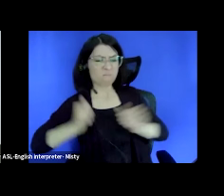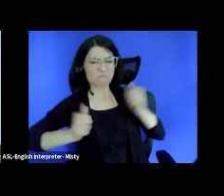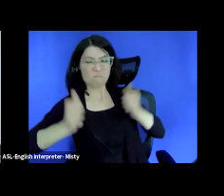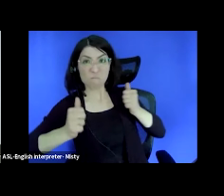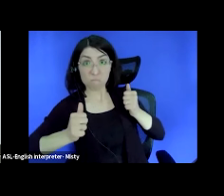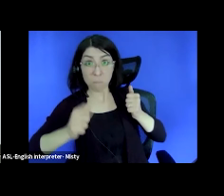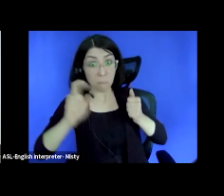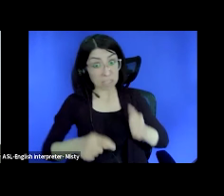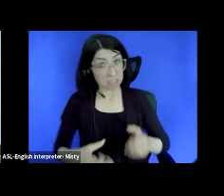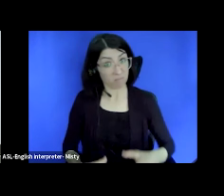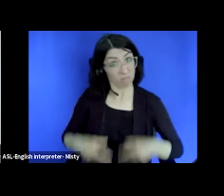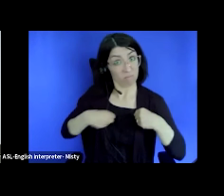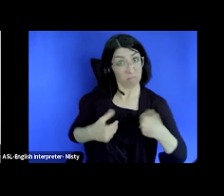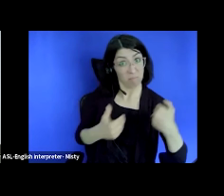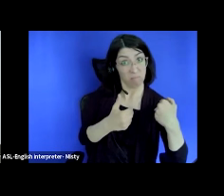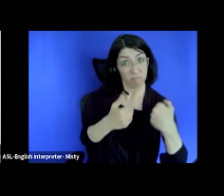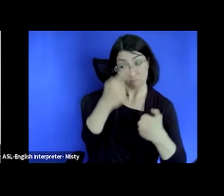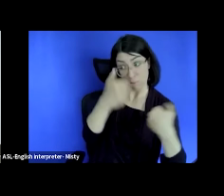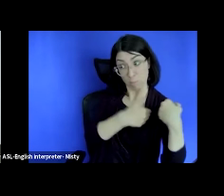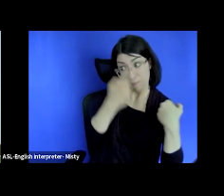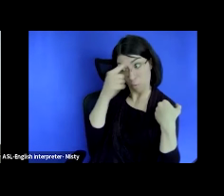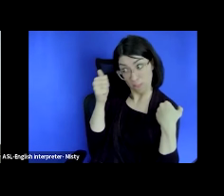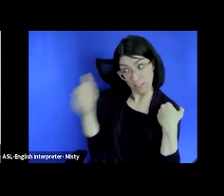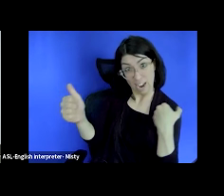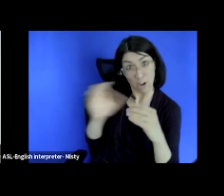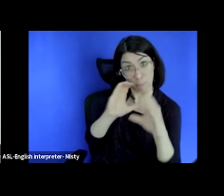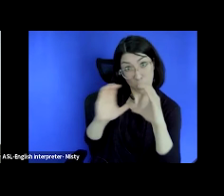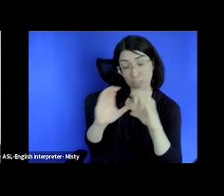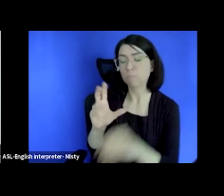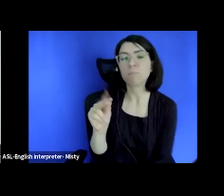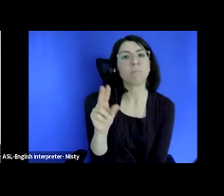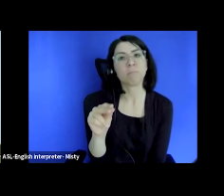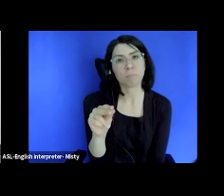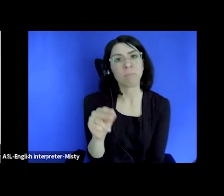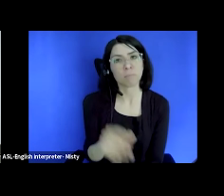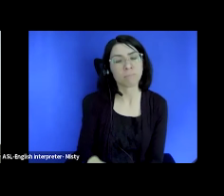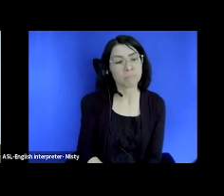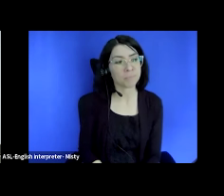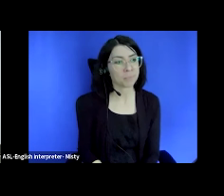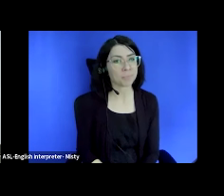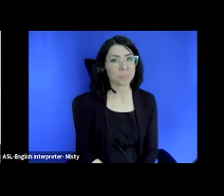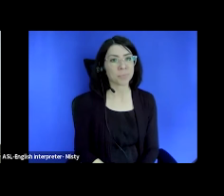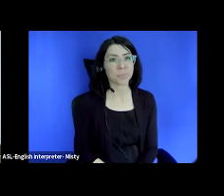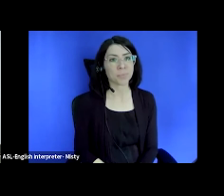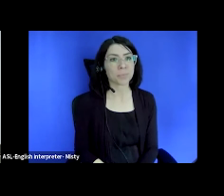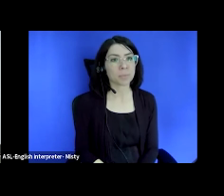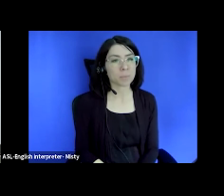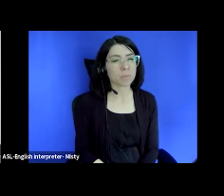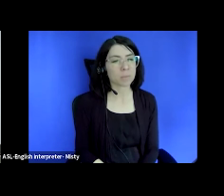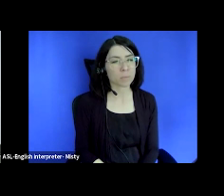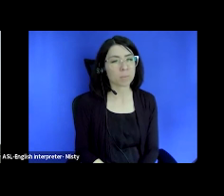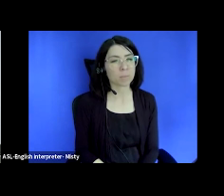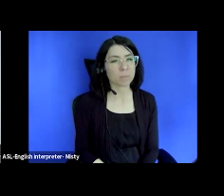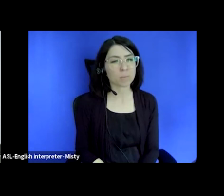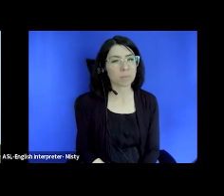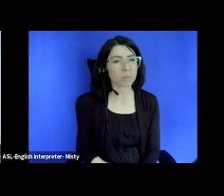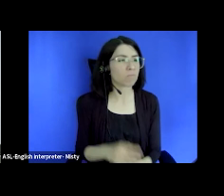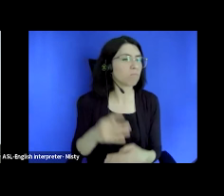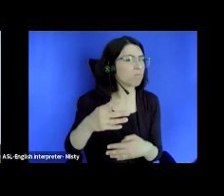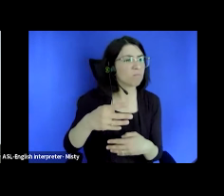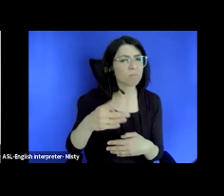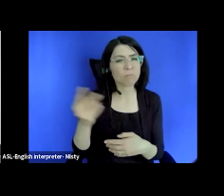only responsible for your own. Okay. I'm just going to go scroll past here and just taking a glance here